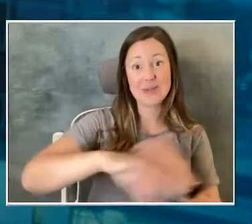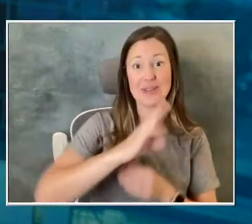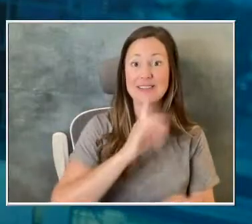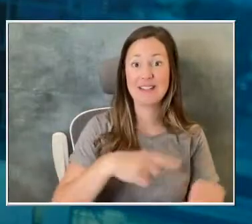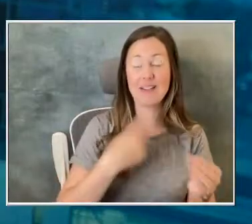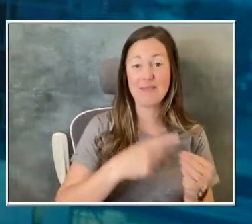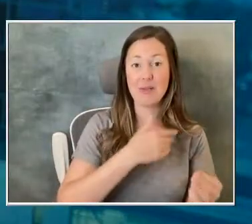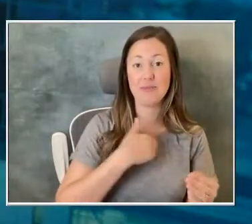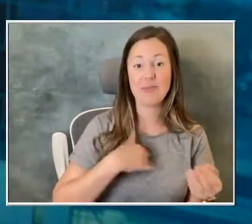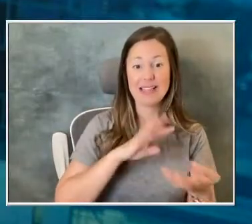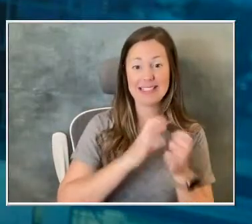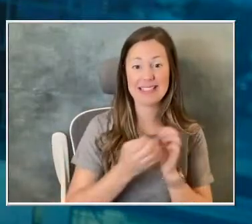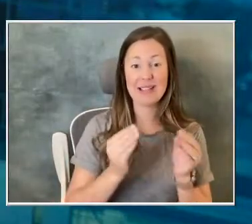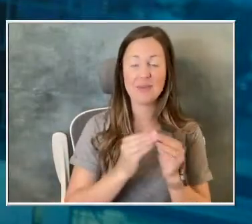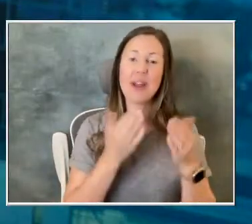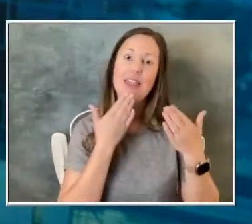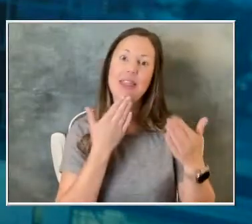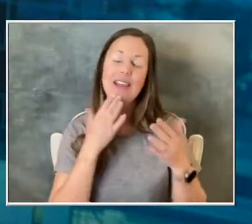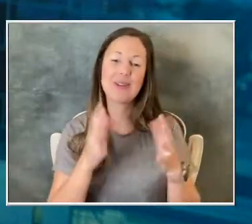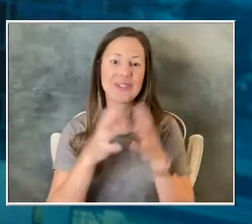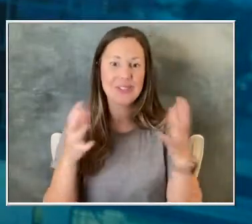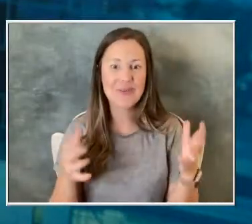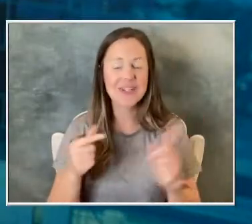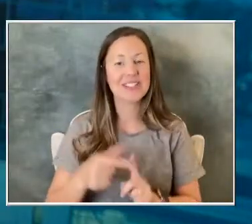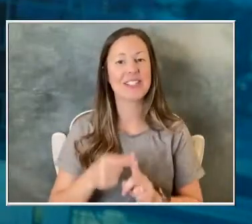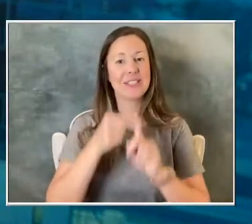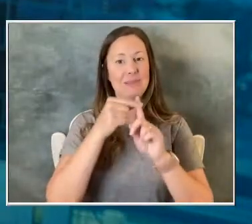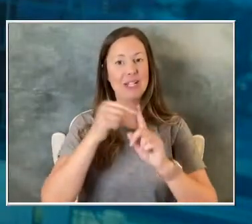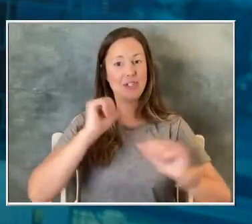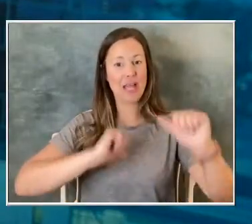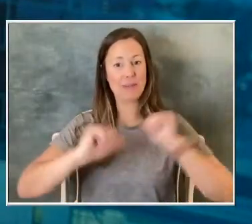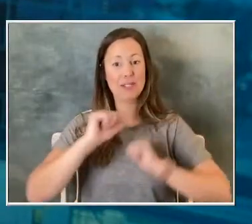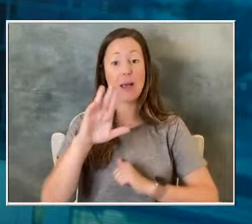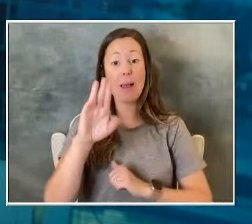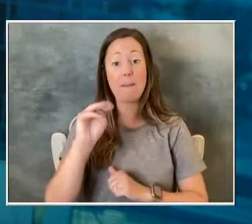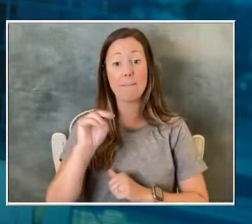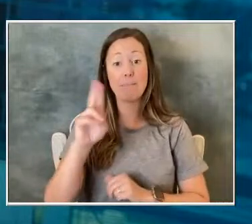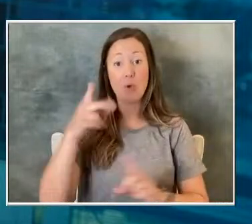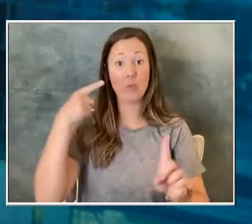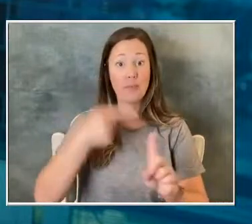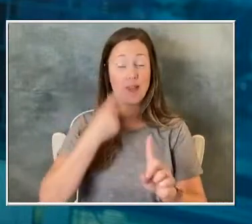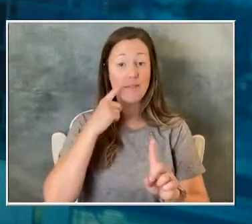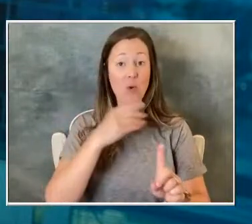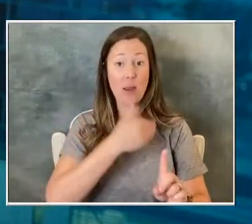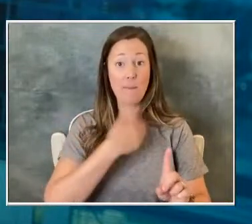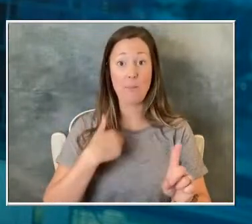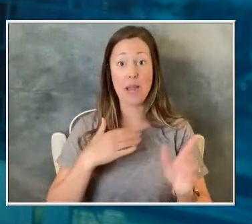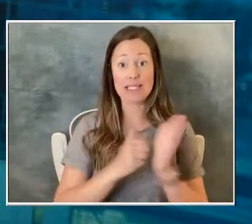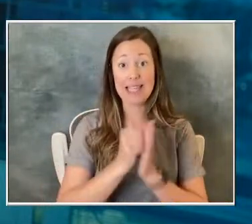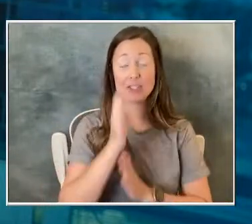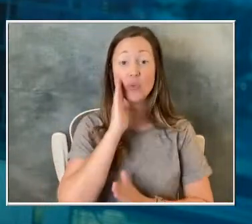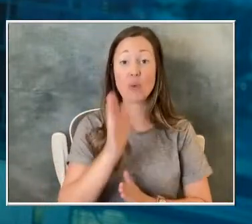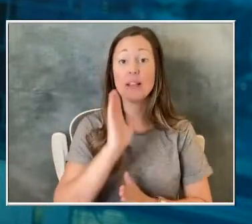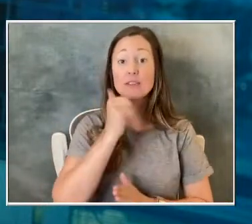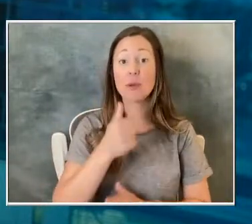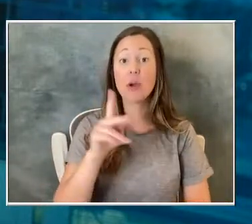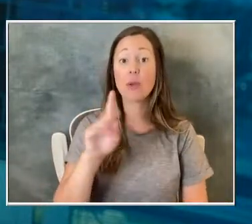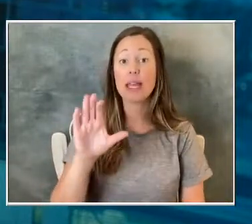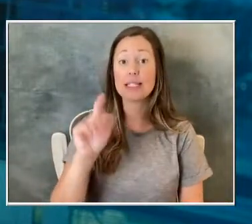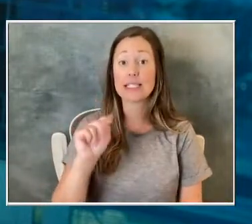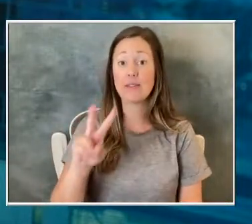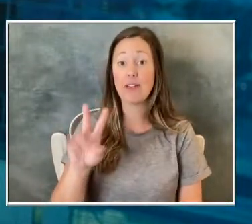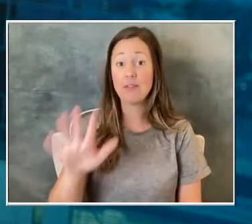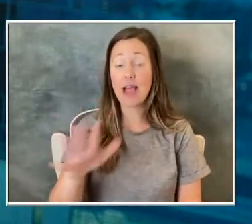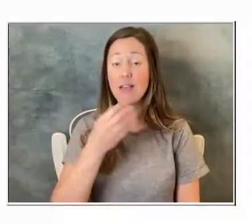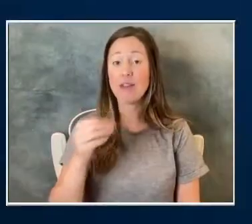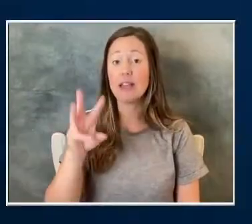so much. A special episode of the Morning Medical Update dedicated to breast cancer will air tomorrow on KCTV5 and WIBW.